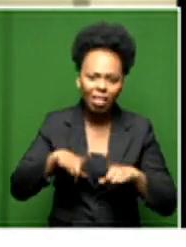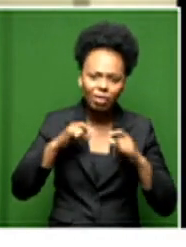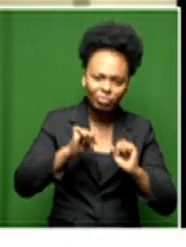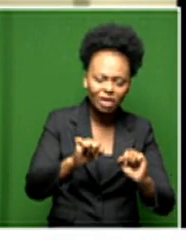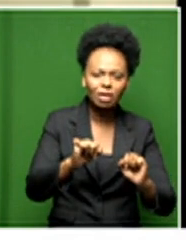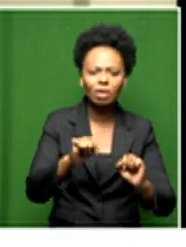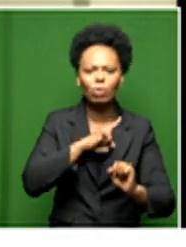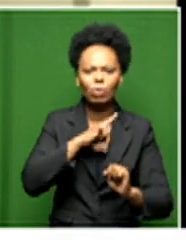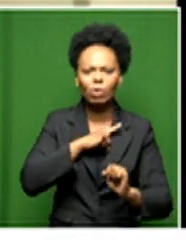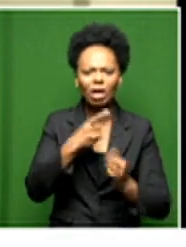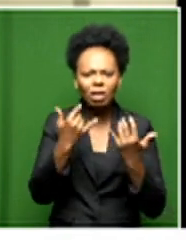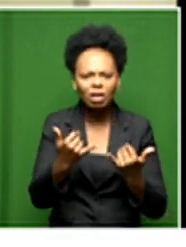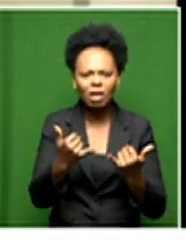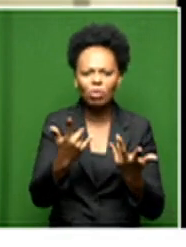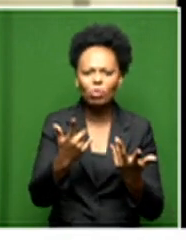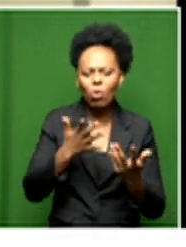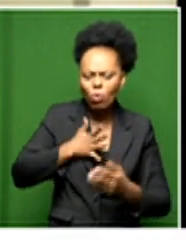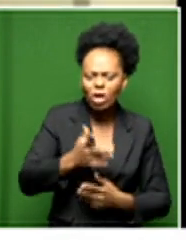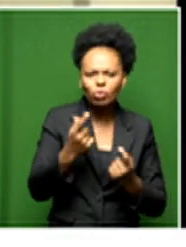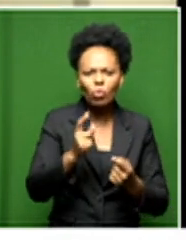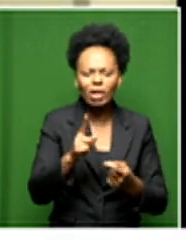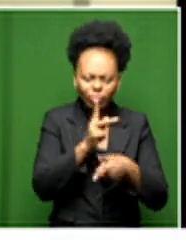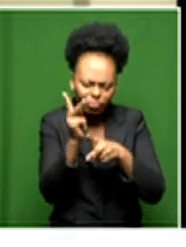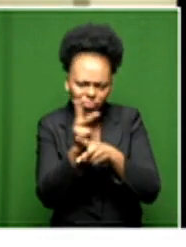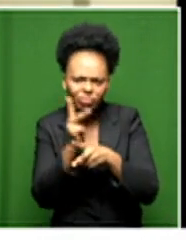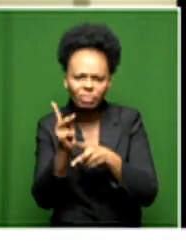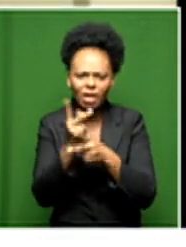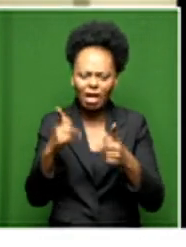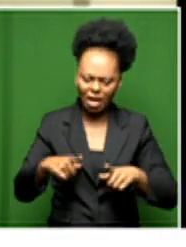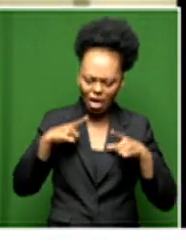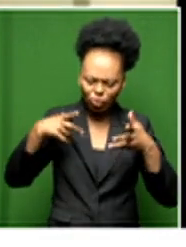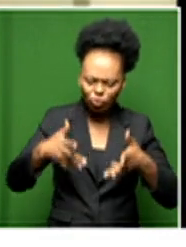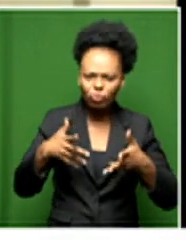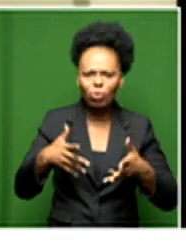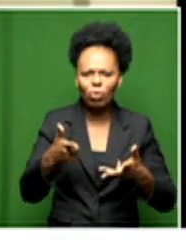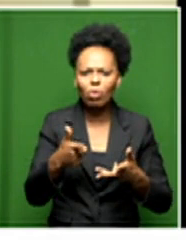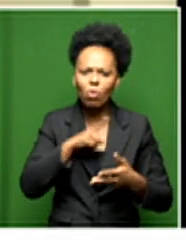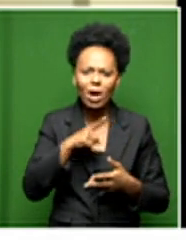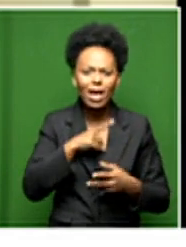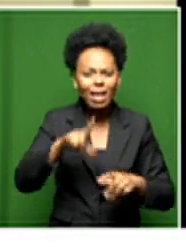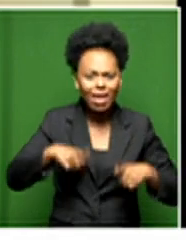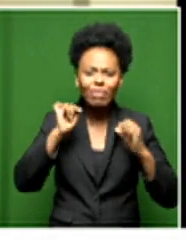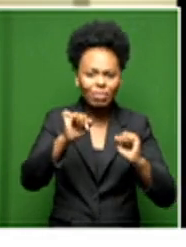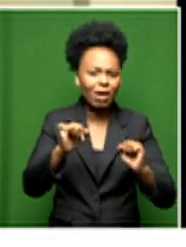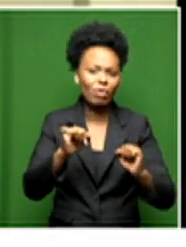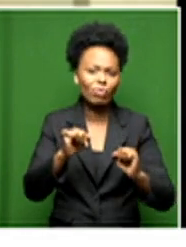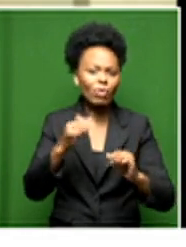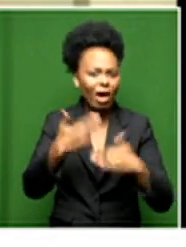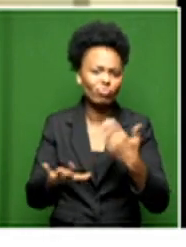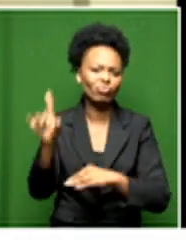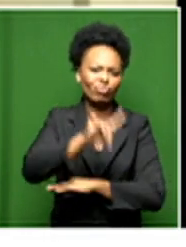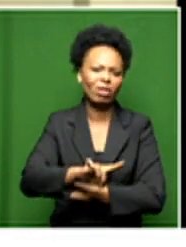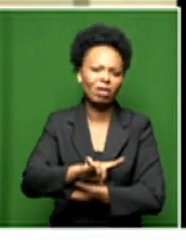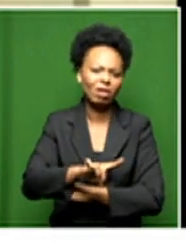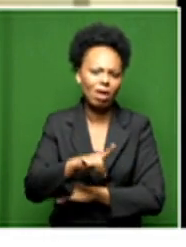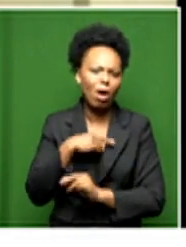that, what is it that you plan to do with this wild and precious life? Because it's your life at the end of the day. And so that's what I